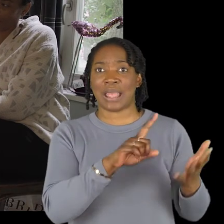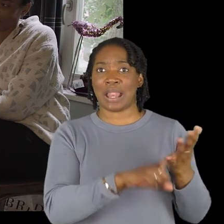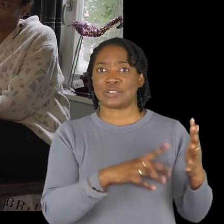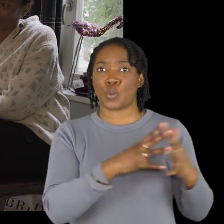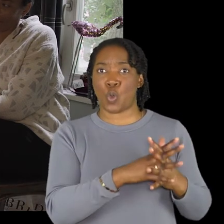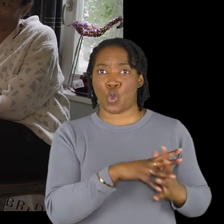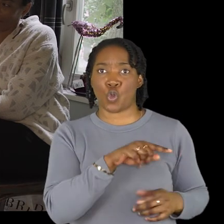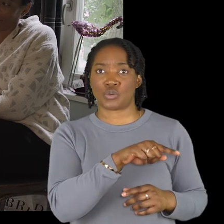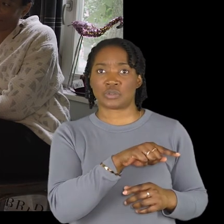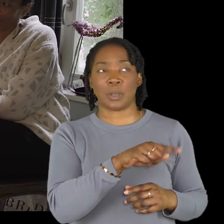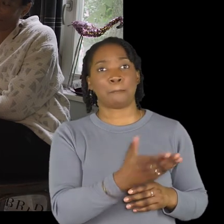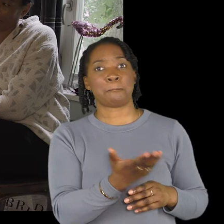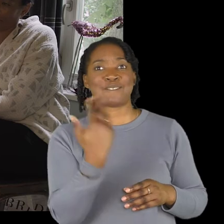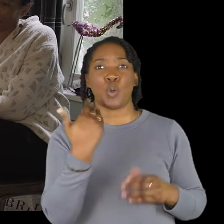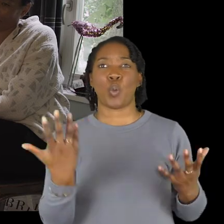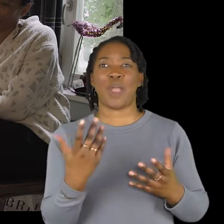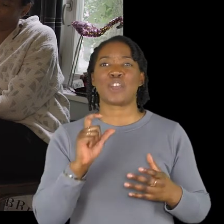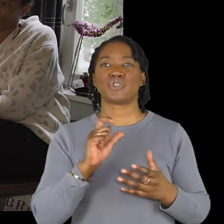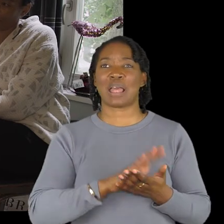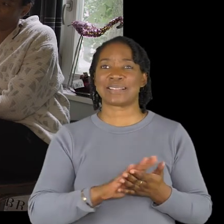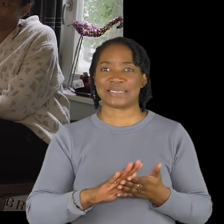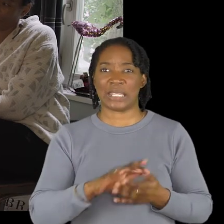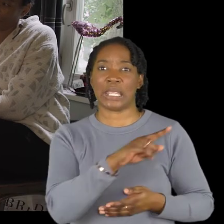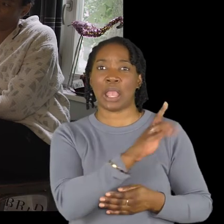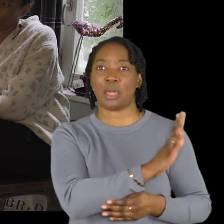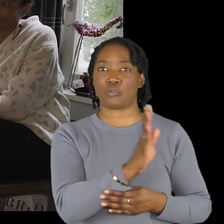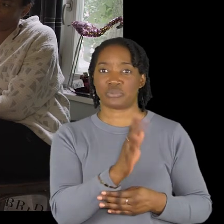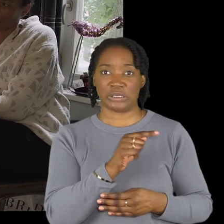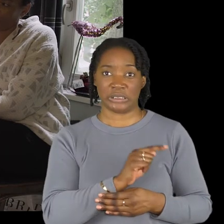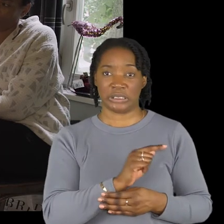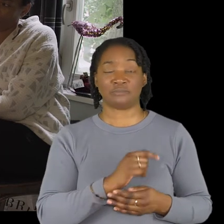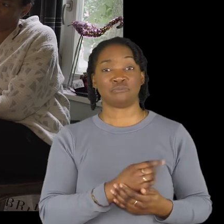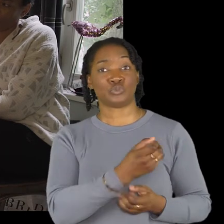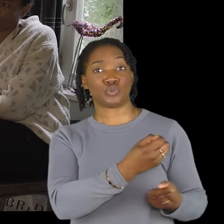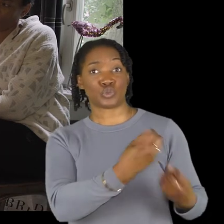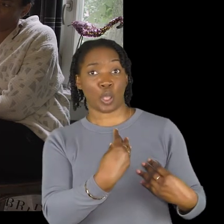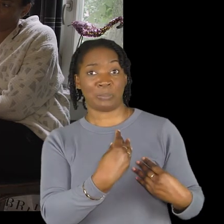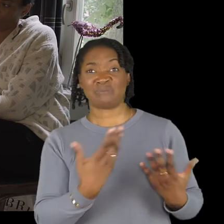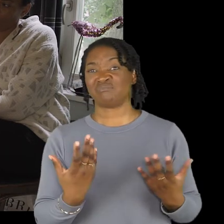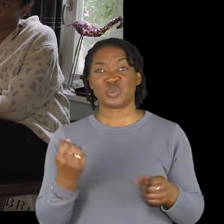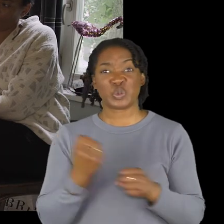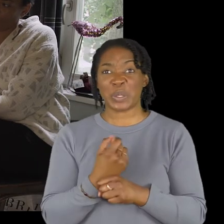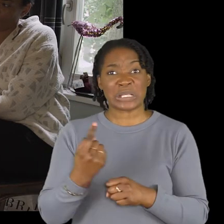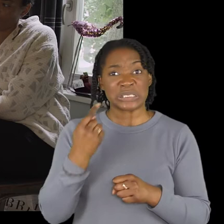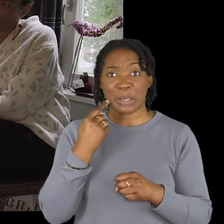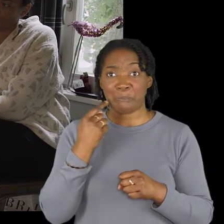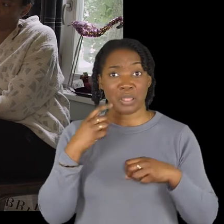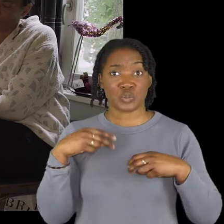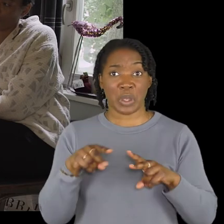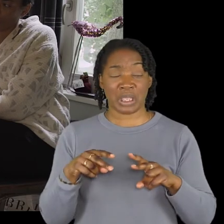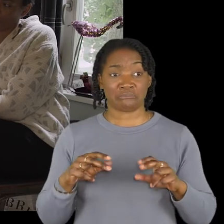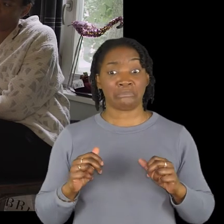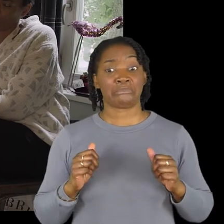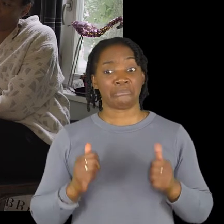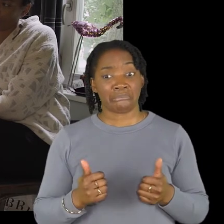Liz Ward, who used to be at Chelsea. She was a librarian at Chelsea. And she said, just do it the simplest way, you